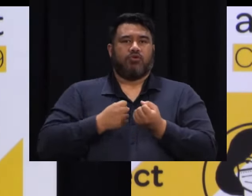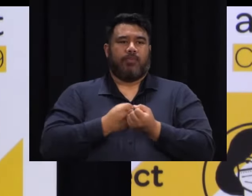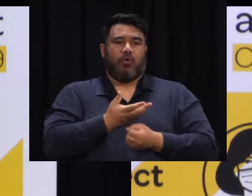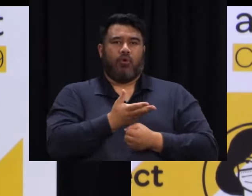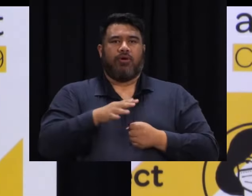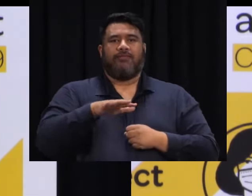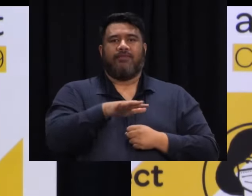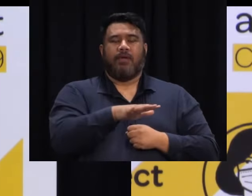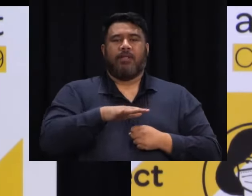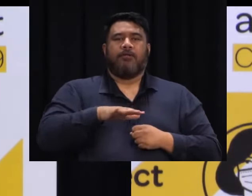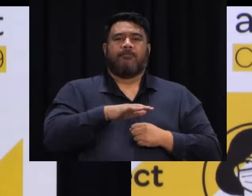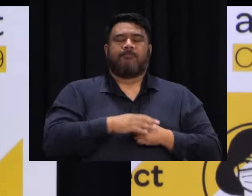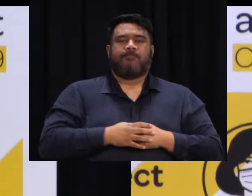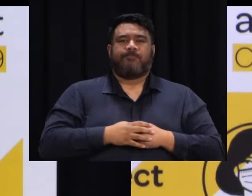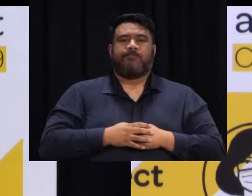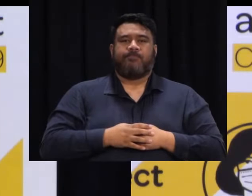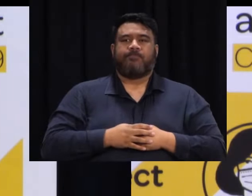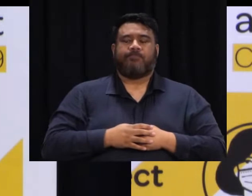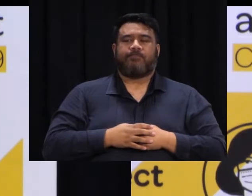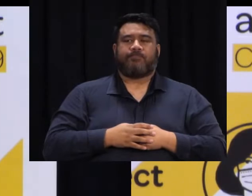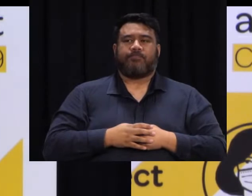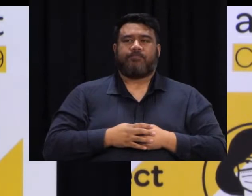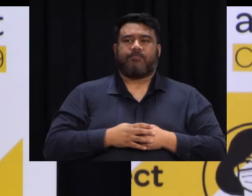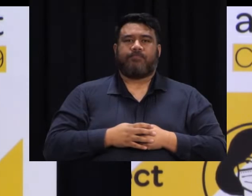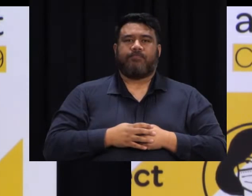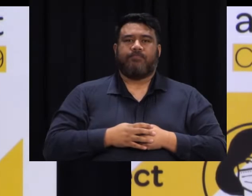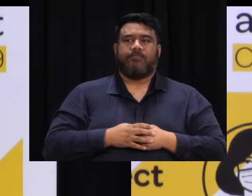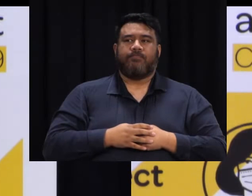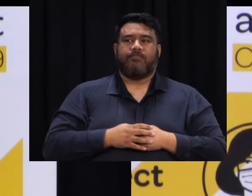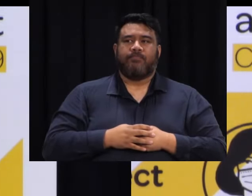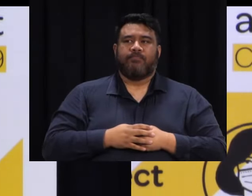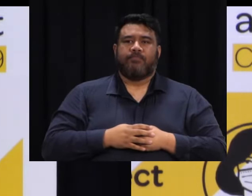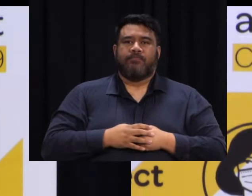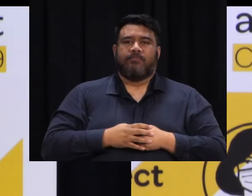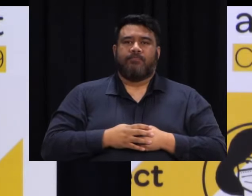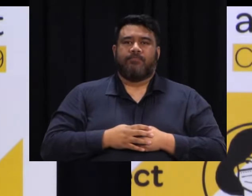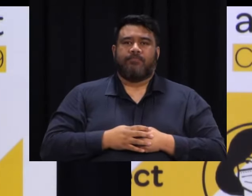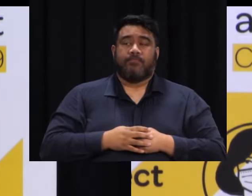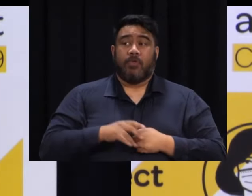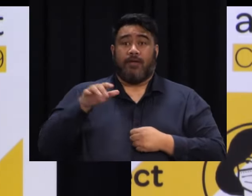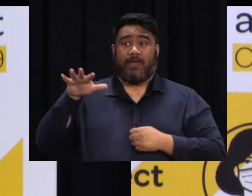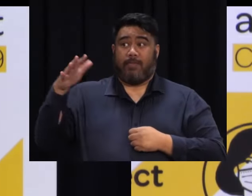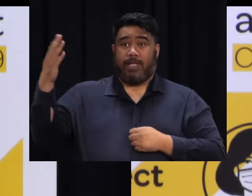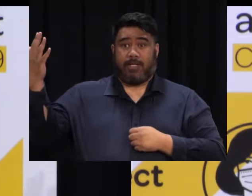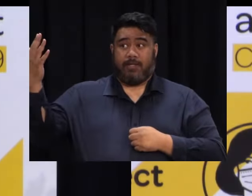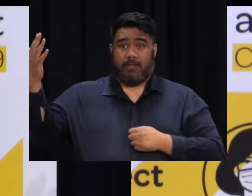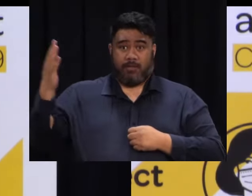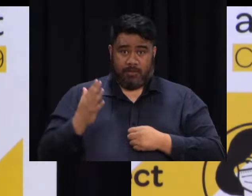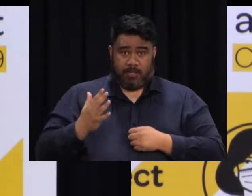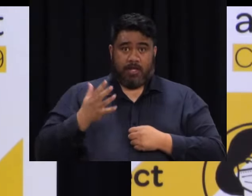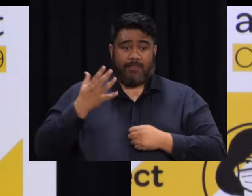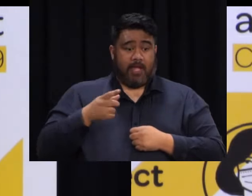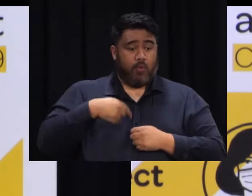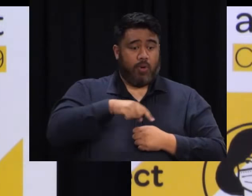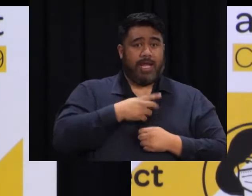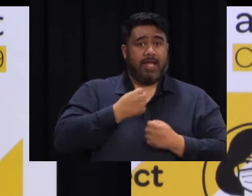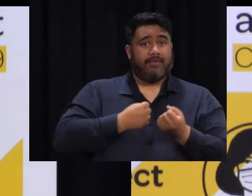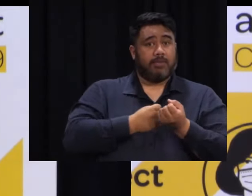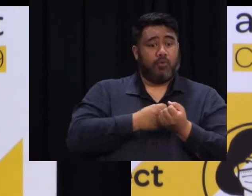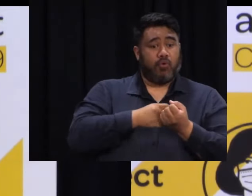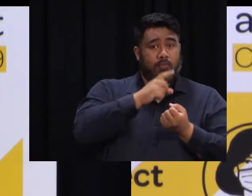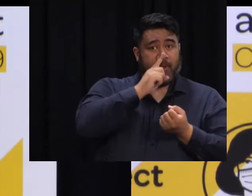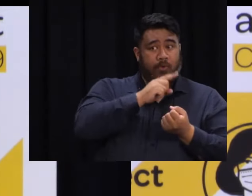details on whether or not that means people will then come into MIQ to be joined to have that family support, we are able to be